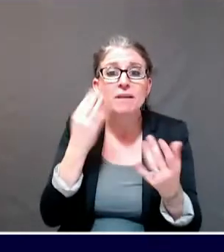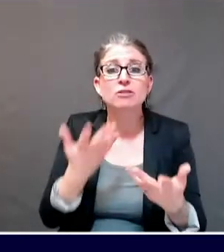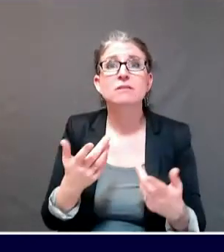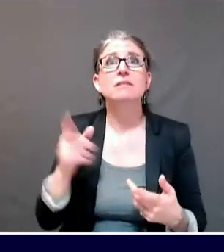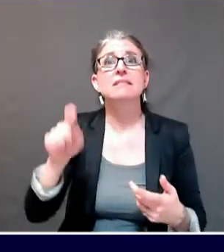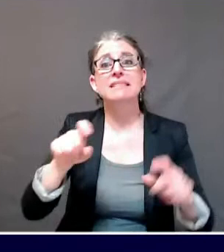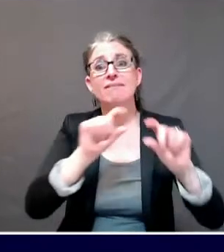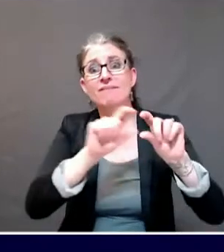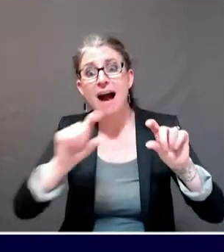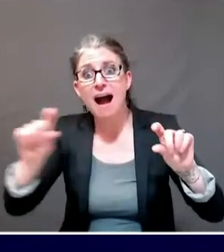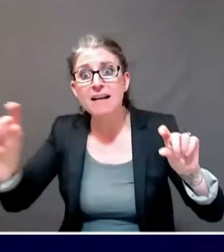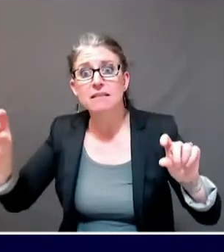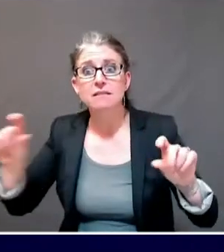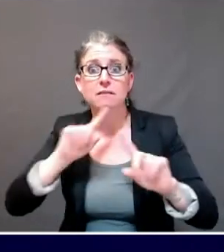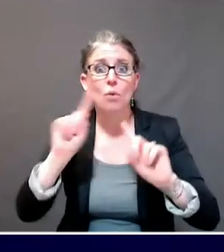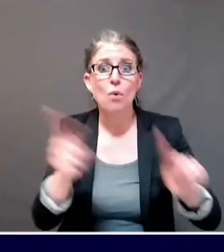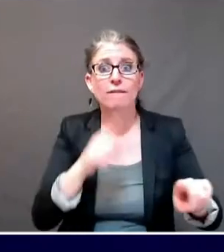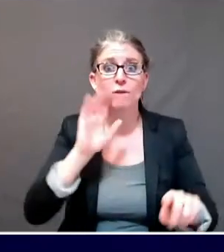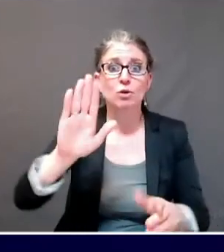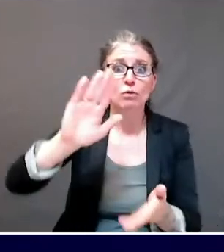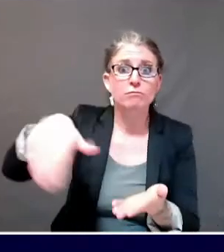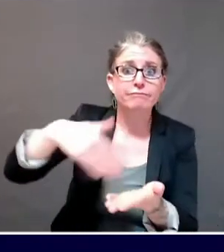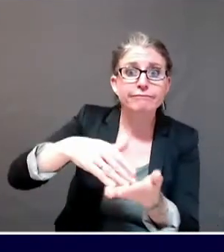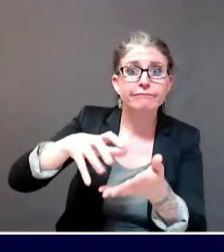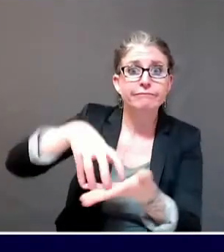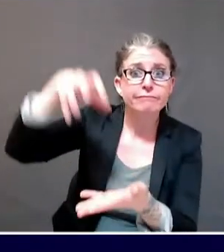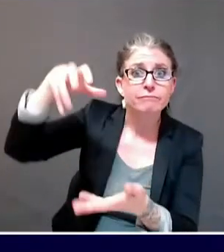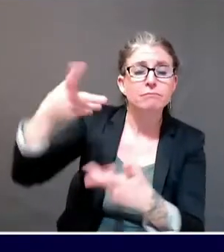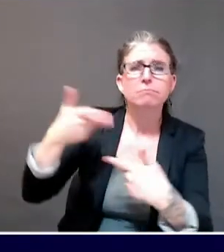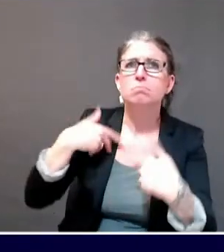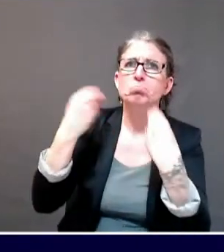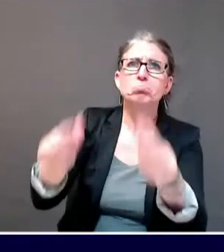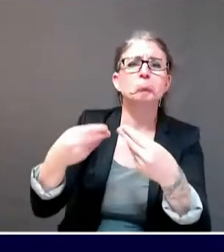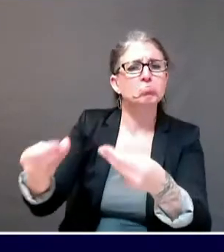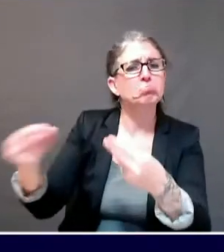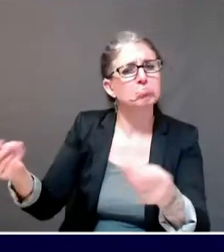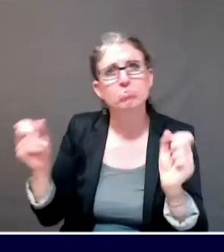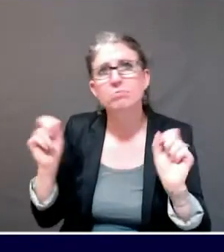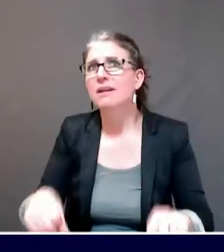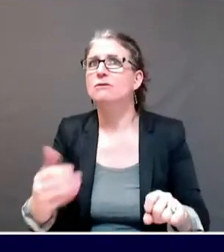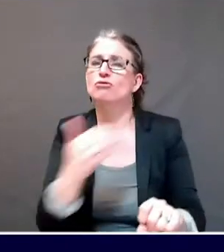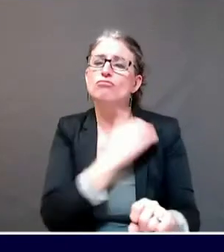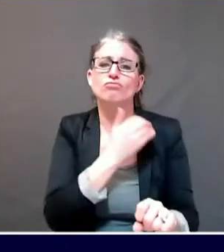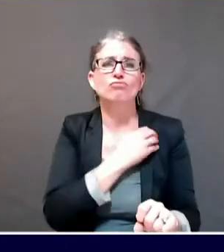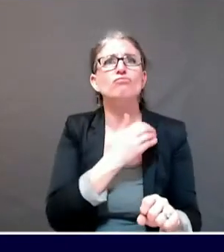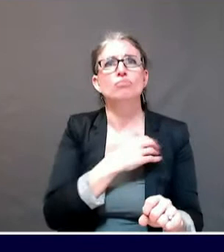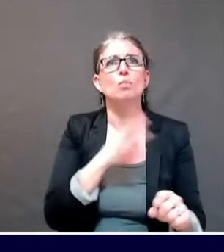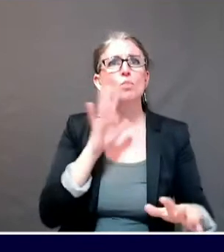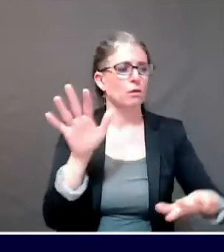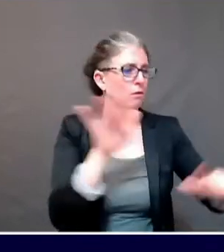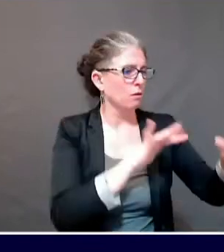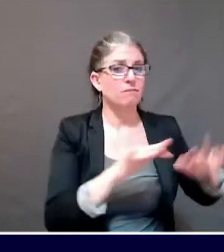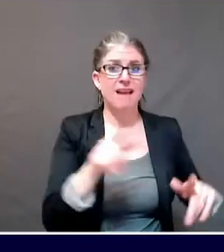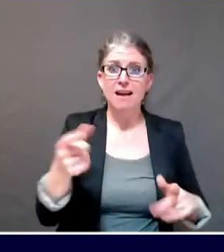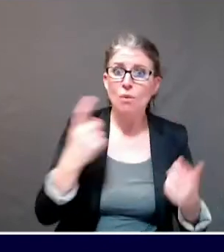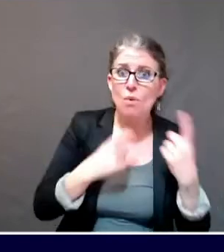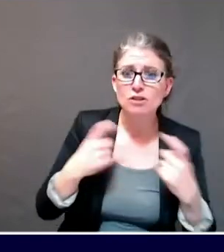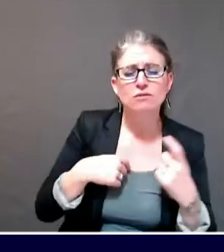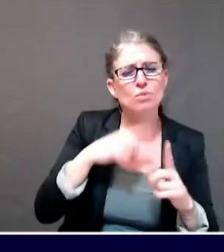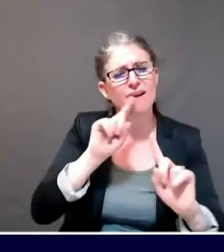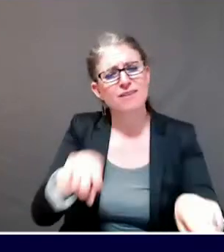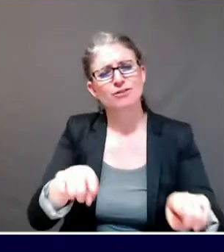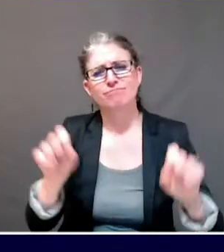I'll take some time to make sure that all of you who are watching, are getting your questions directly answered. As I wrap up